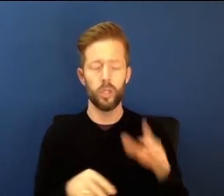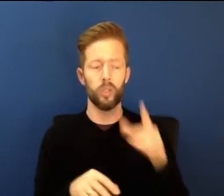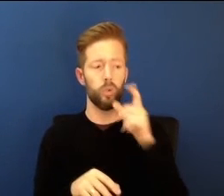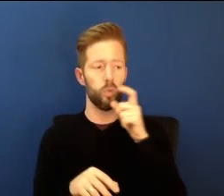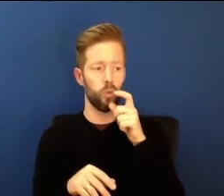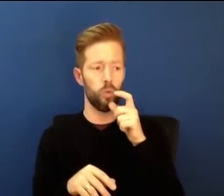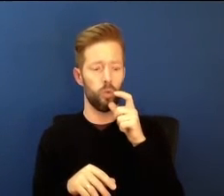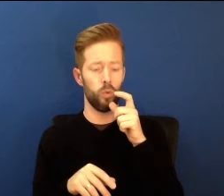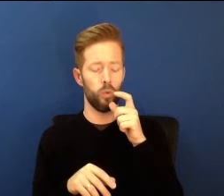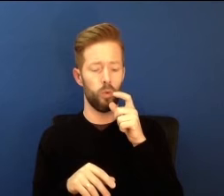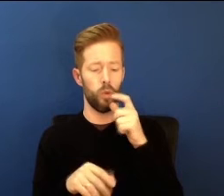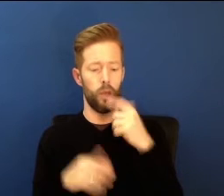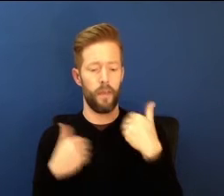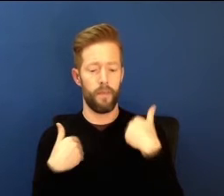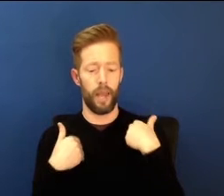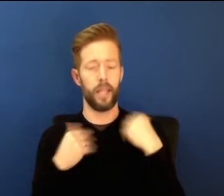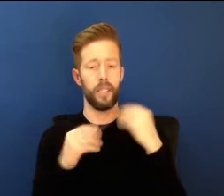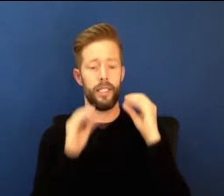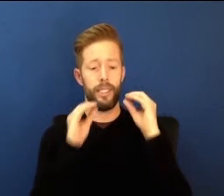have had